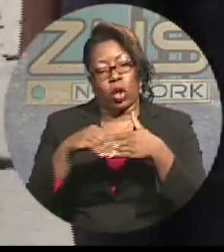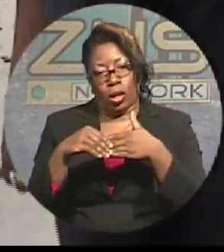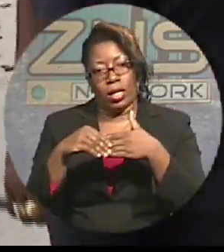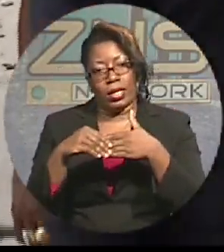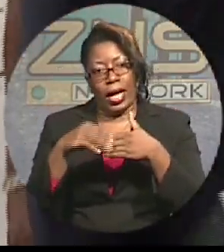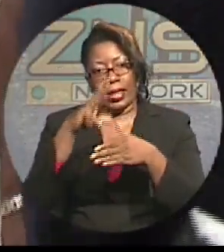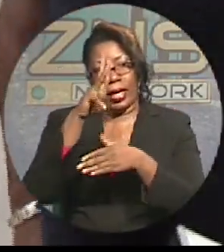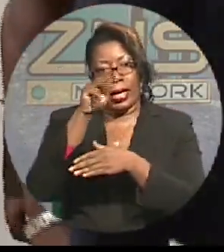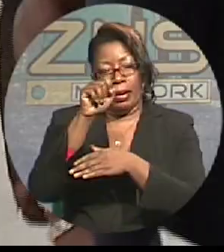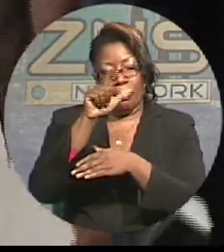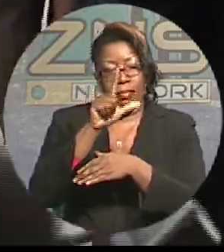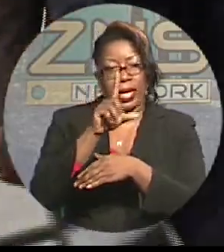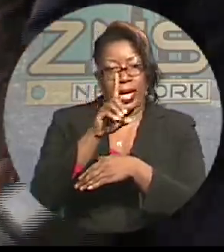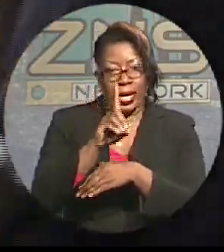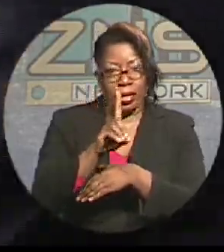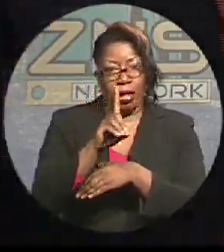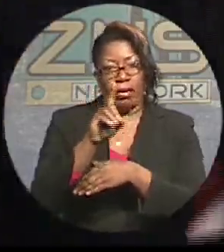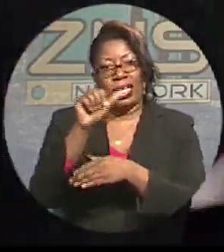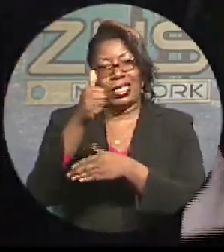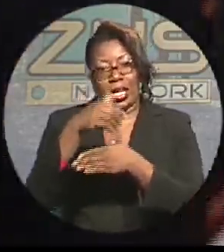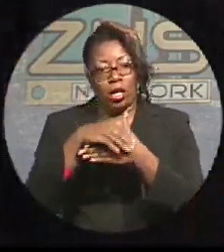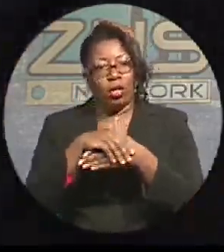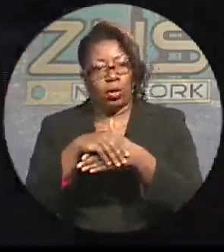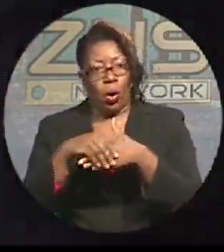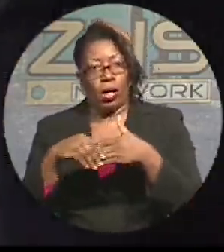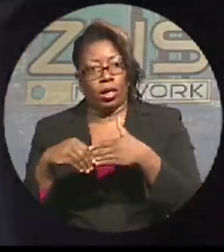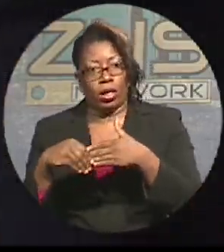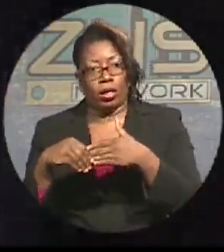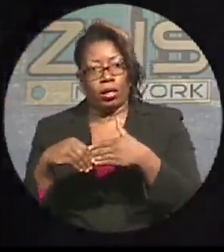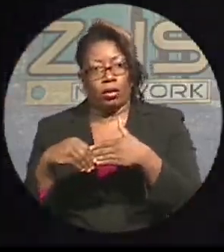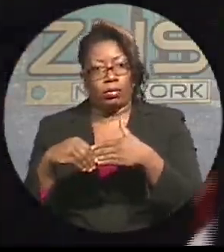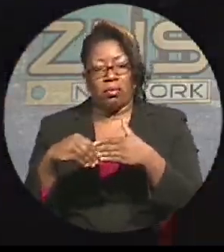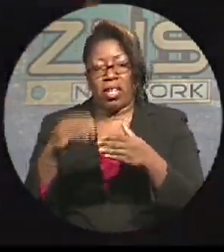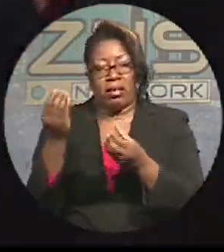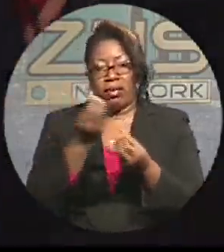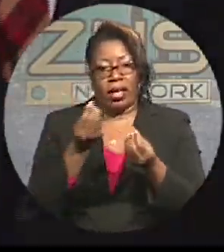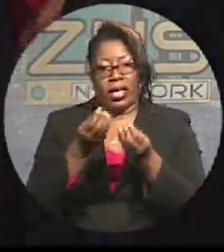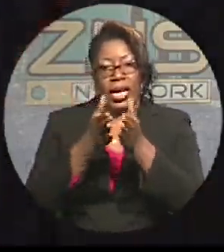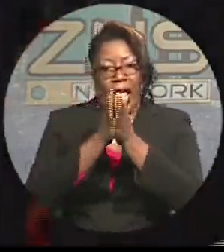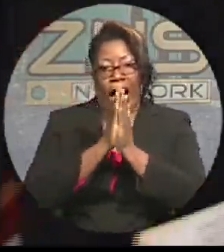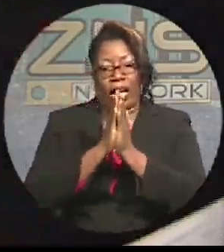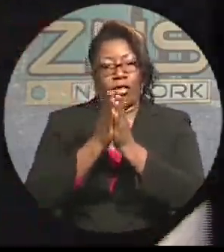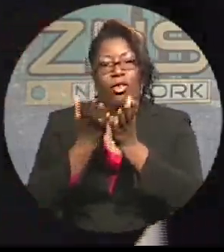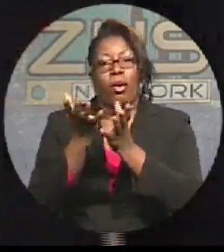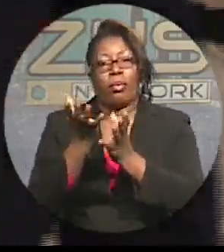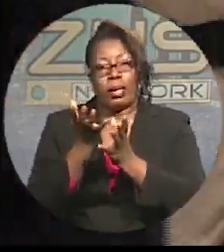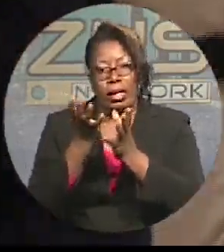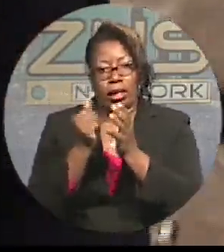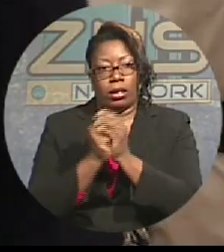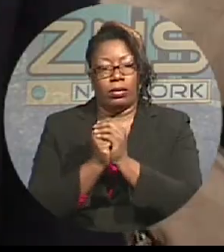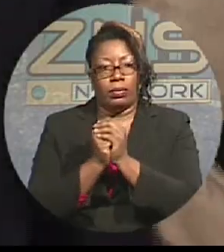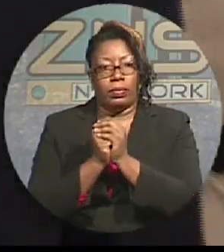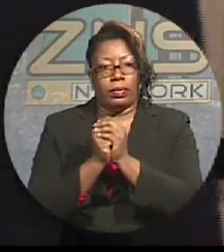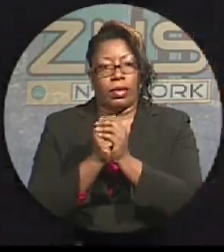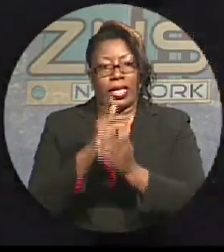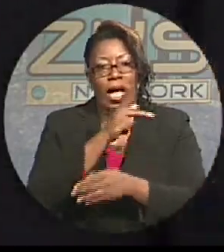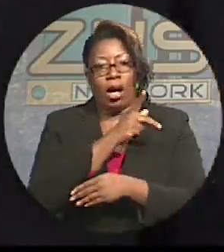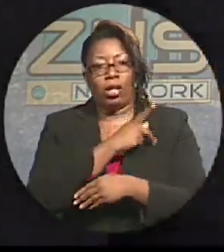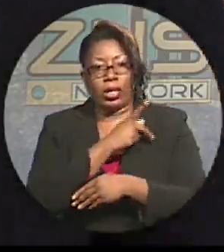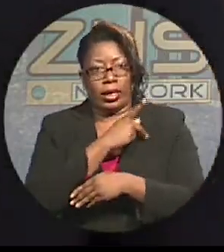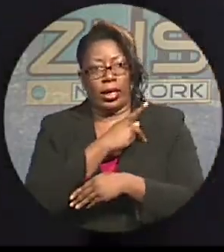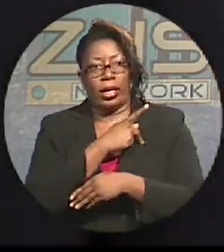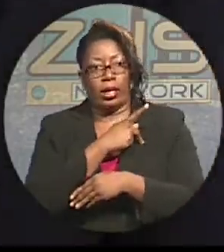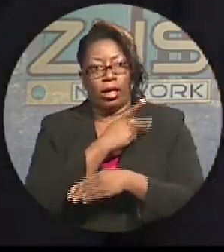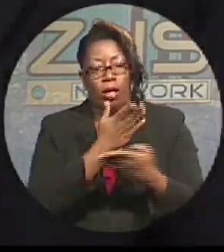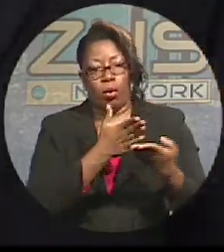Wilberforce Seymour, of $10. King was not required to enter a plea. A voluntary bill of indictment will be filed. Now, King arrived at court